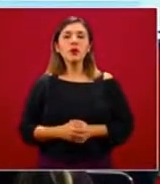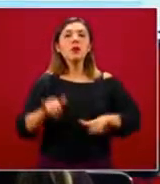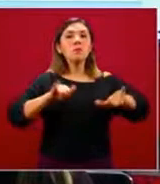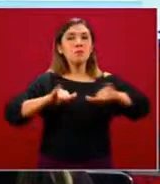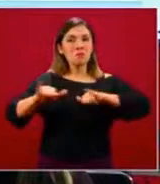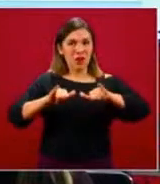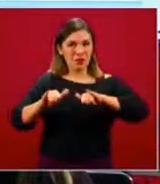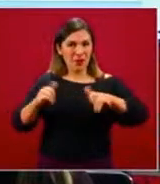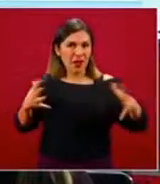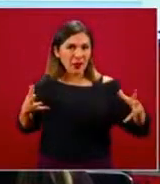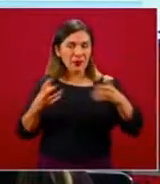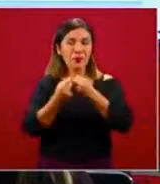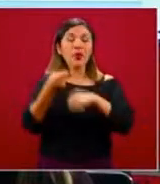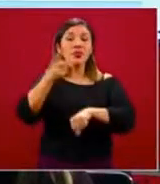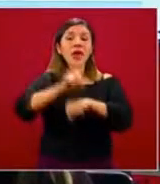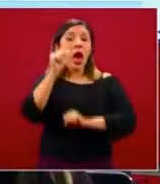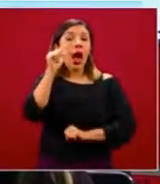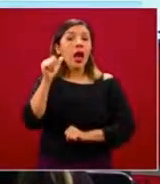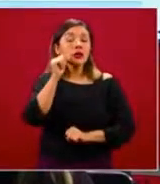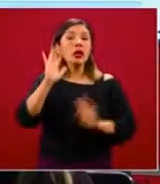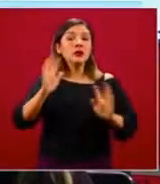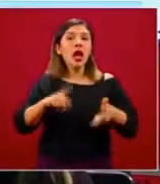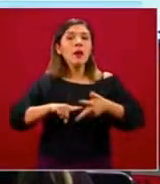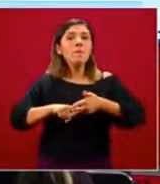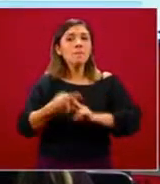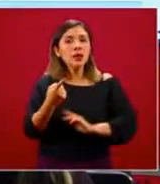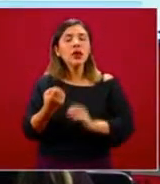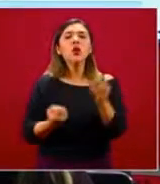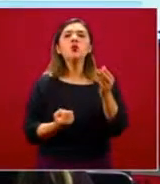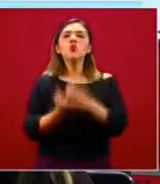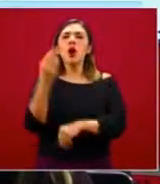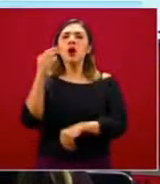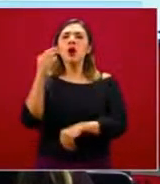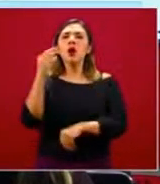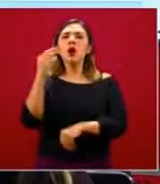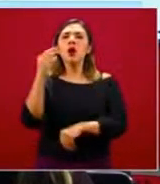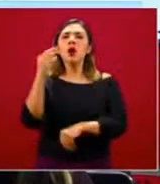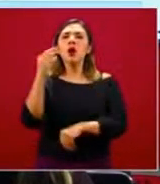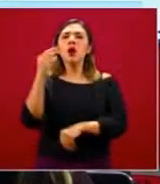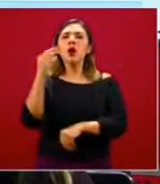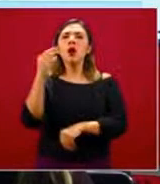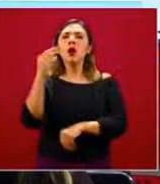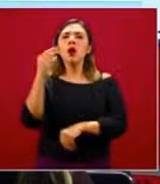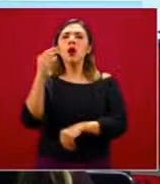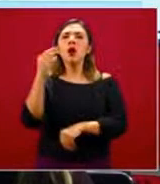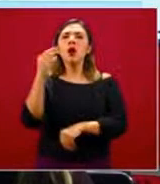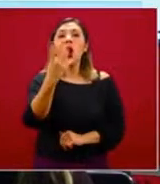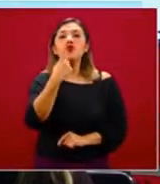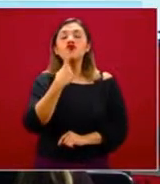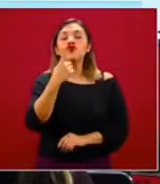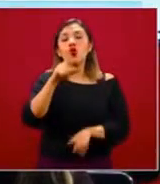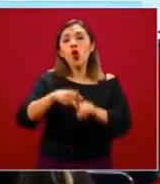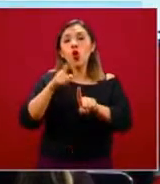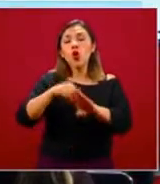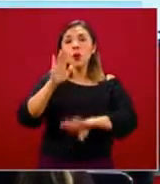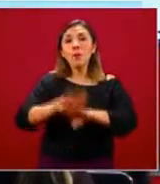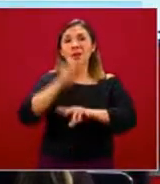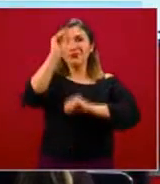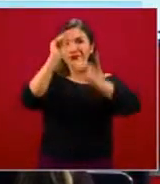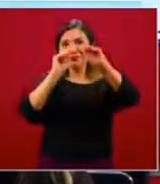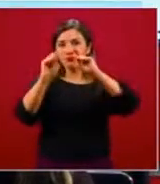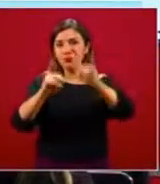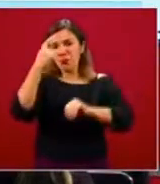can see the spread of cumulative burden. Yesterday, we started with a new scale. We added 4